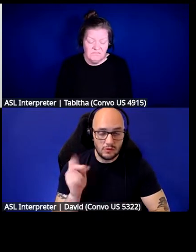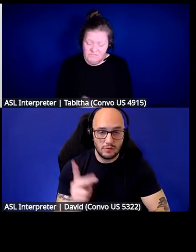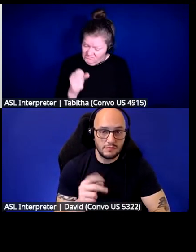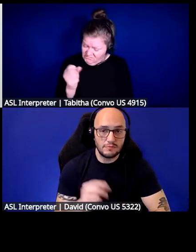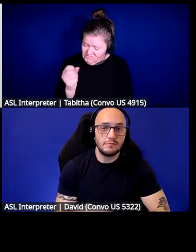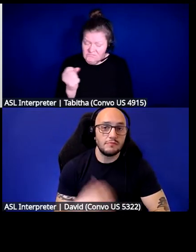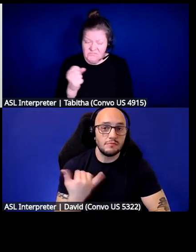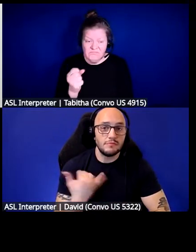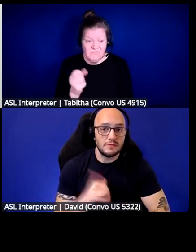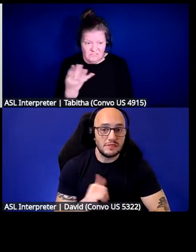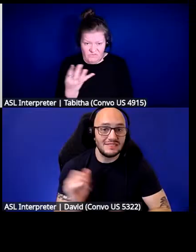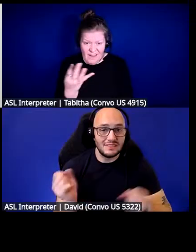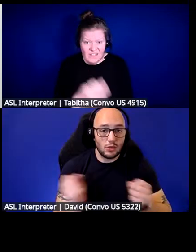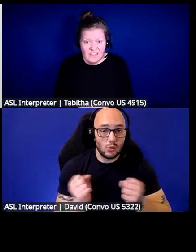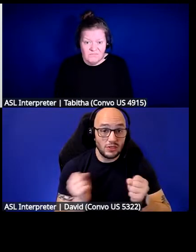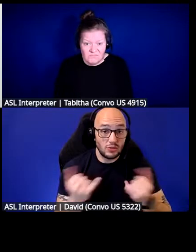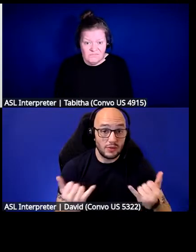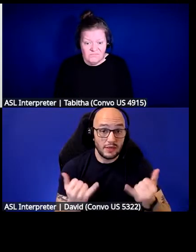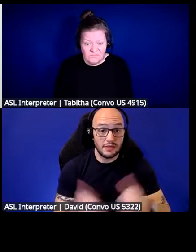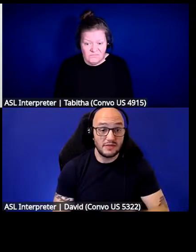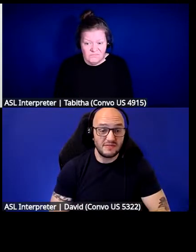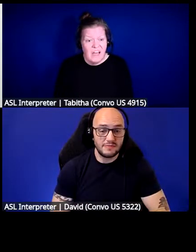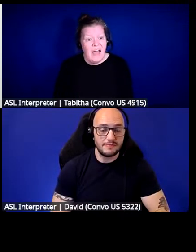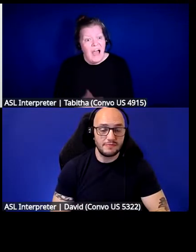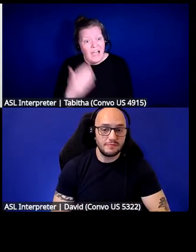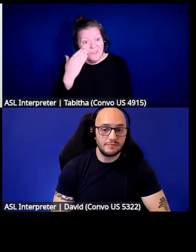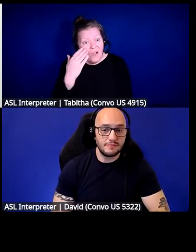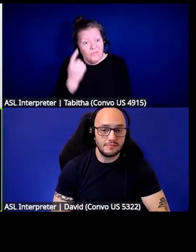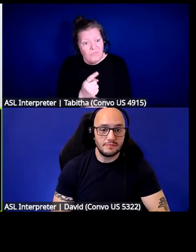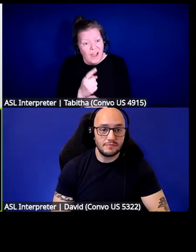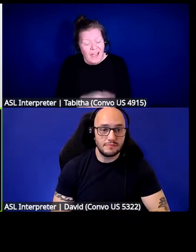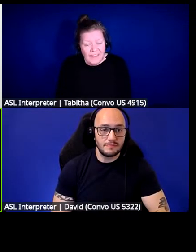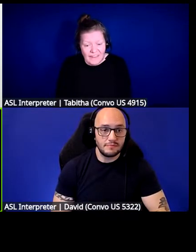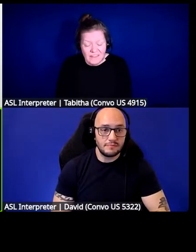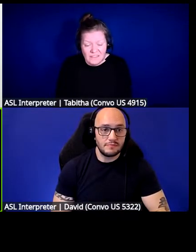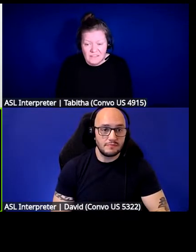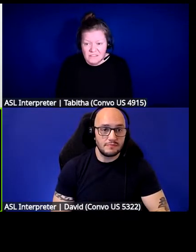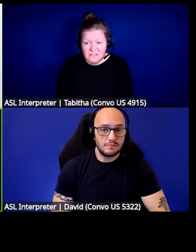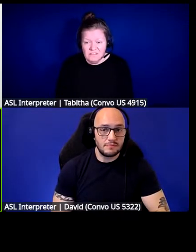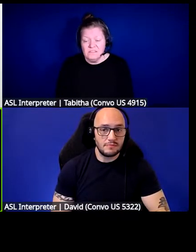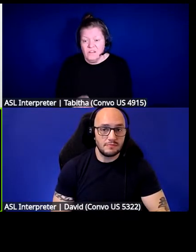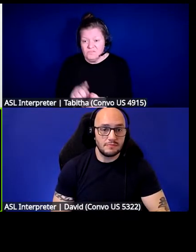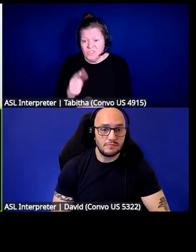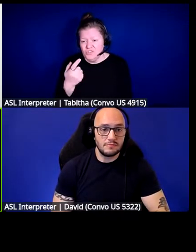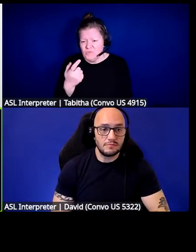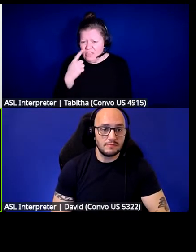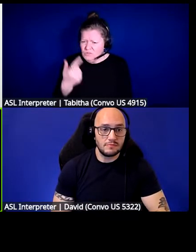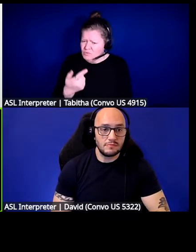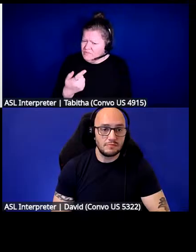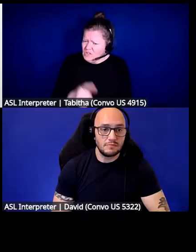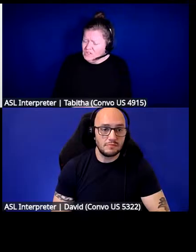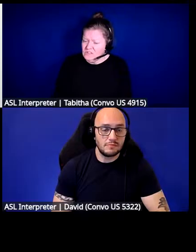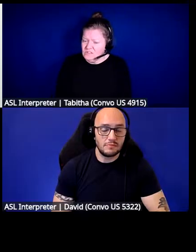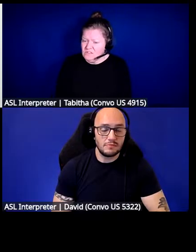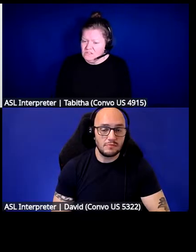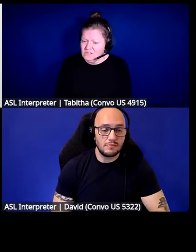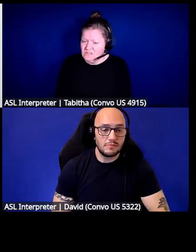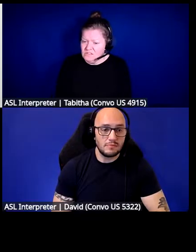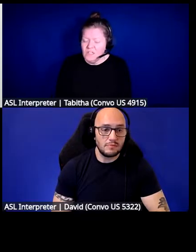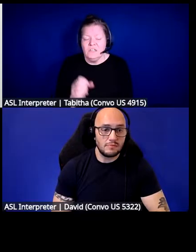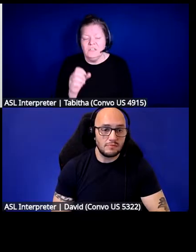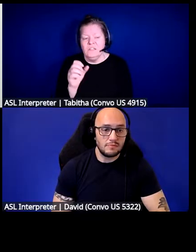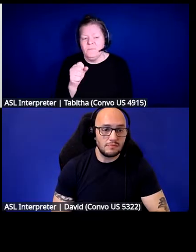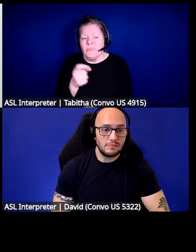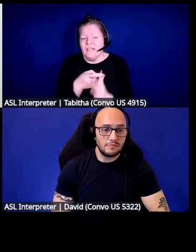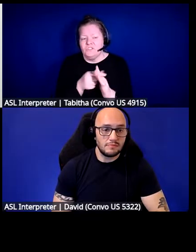It's it's still winter. Friday. I I thought it was know, always the right? 21st. It's one of those. I don't It, know. yeah, it starts